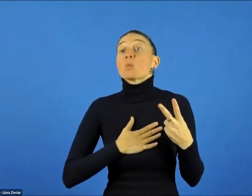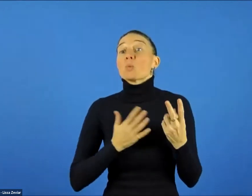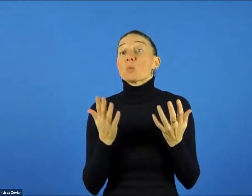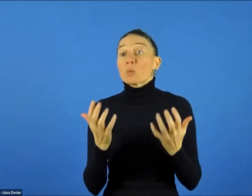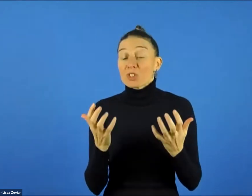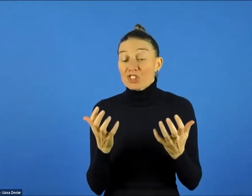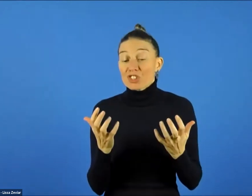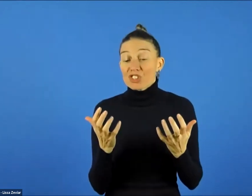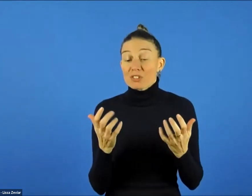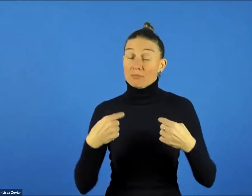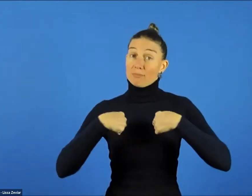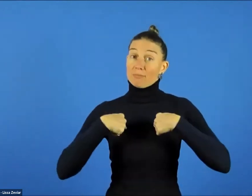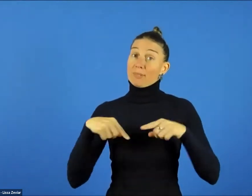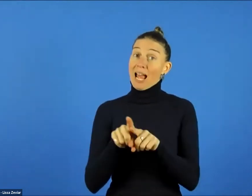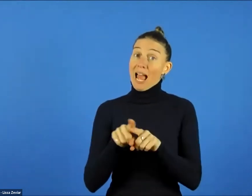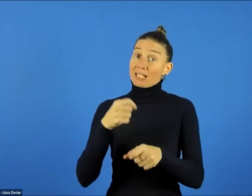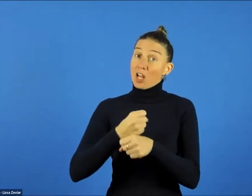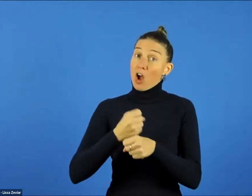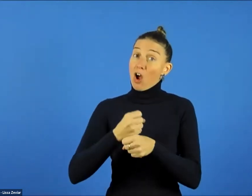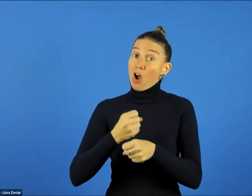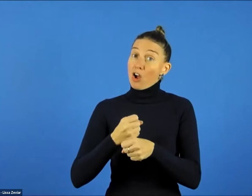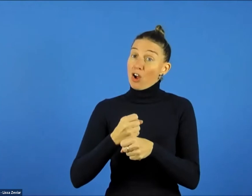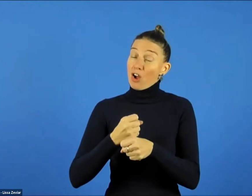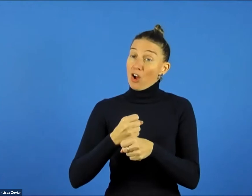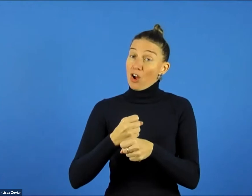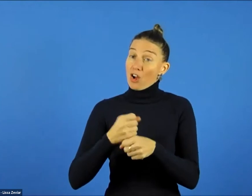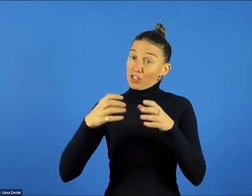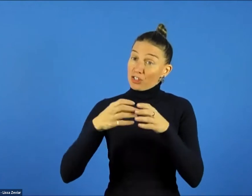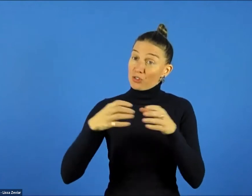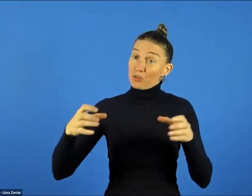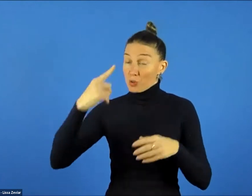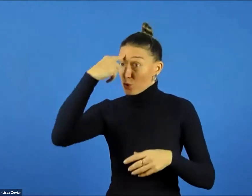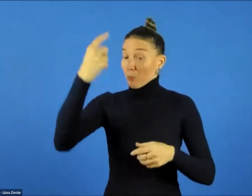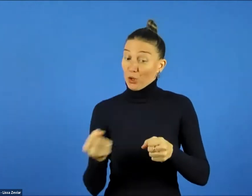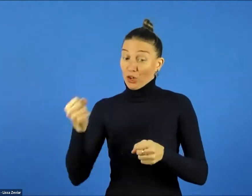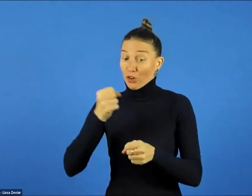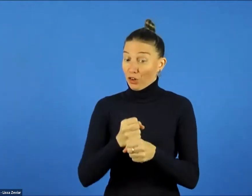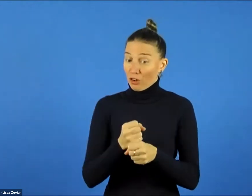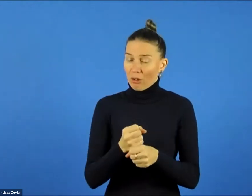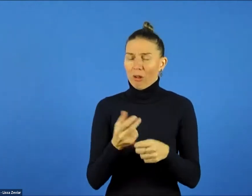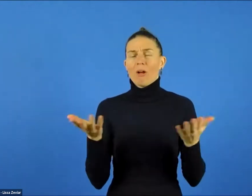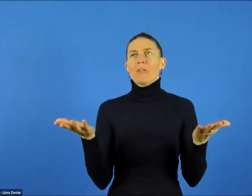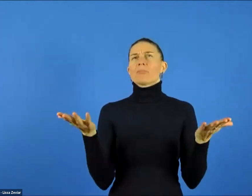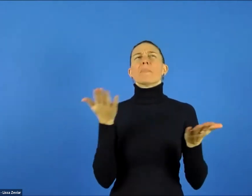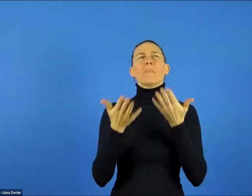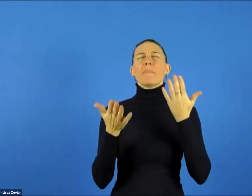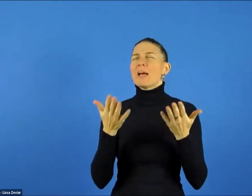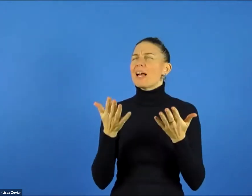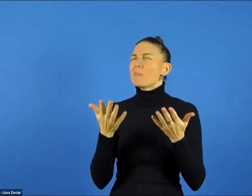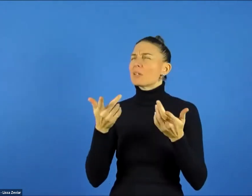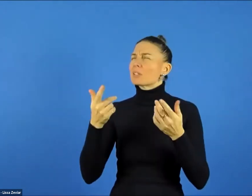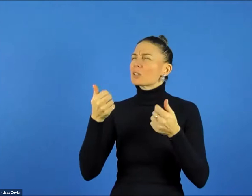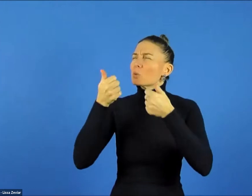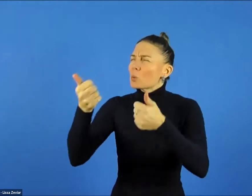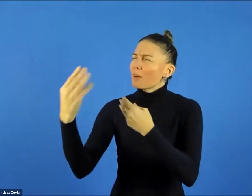as entrepreneur and dealing with so many things, I would like maybe better advice in